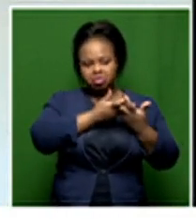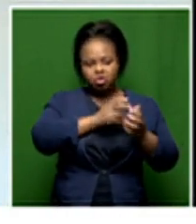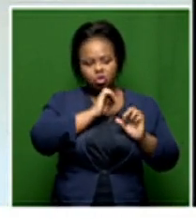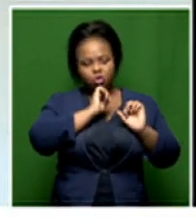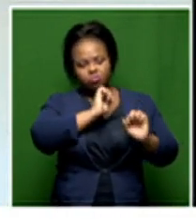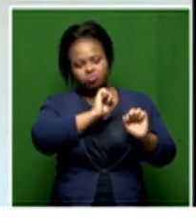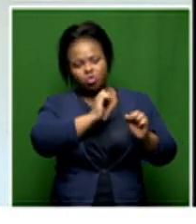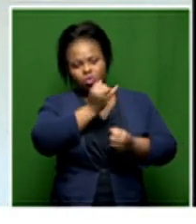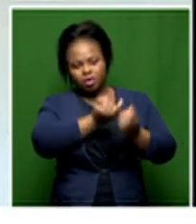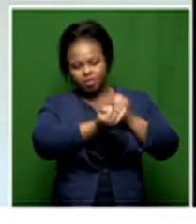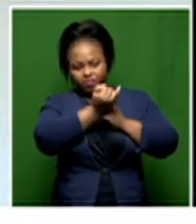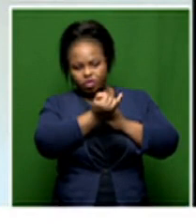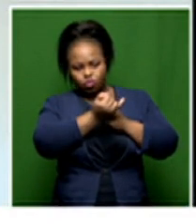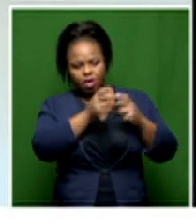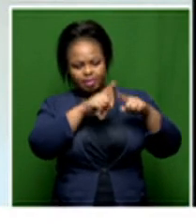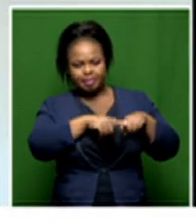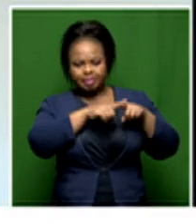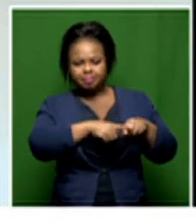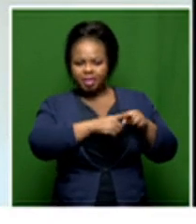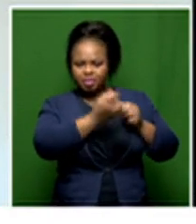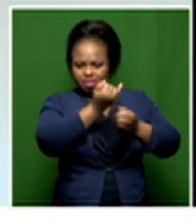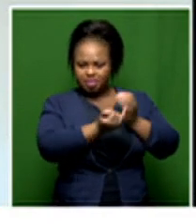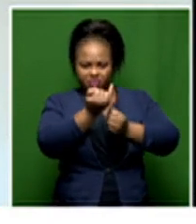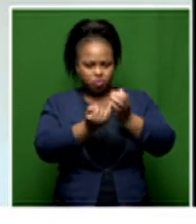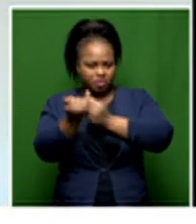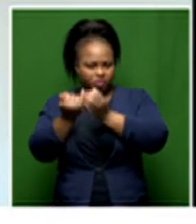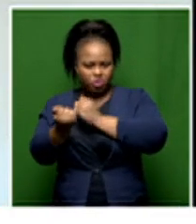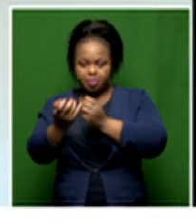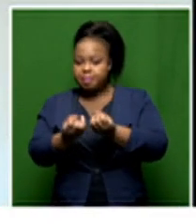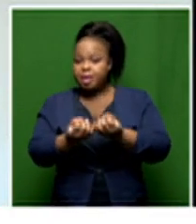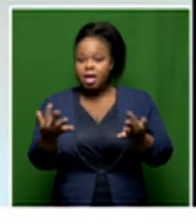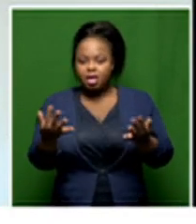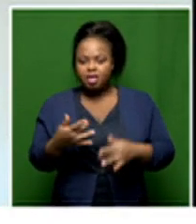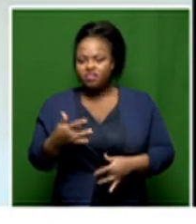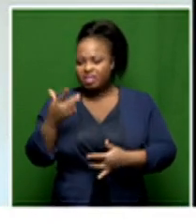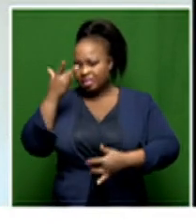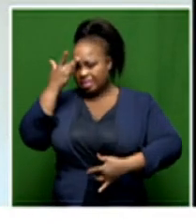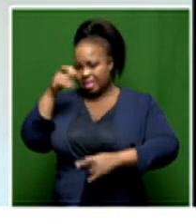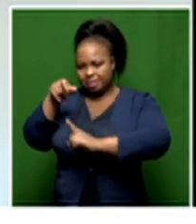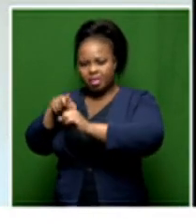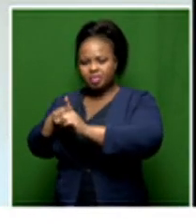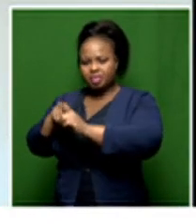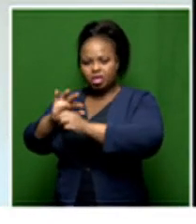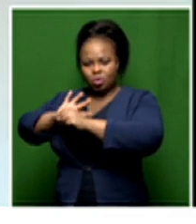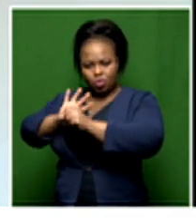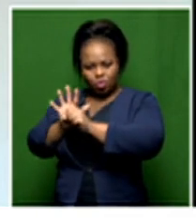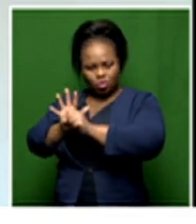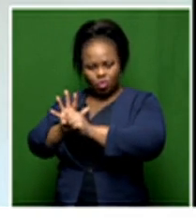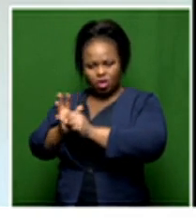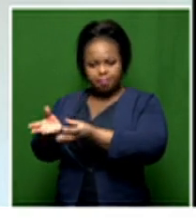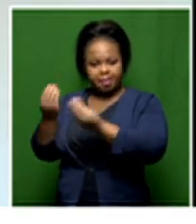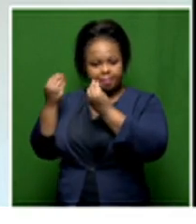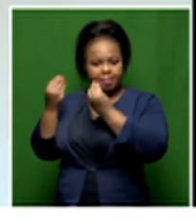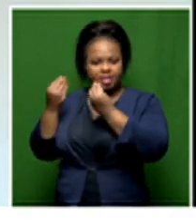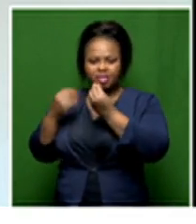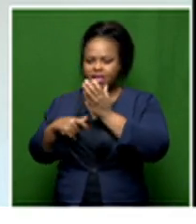own organization, but most of them were not deducting leave from sick leave, for example, because